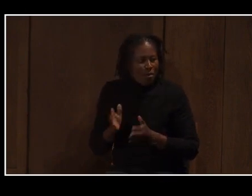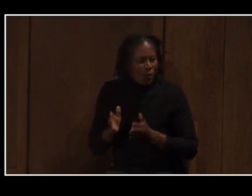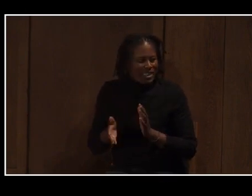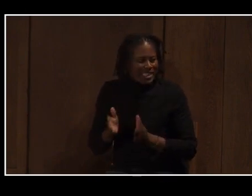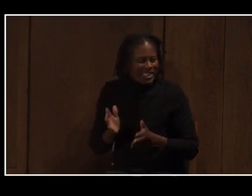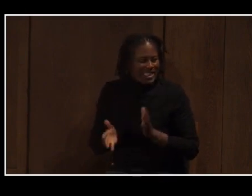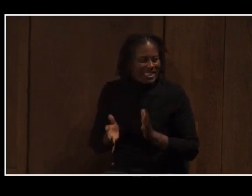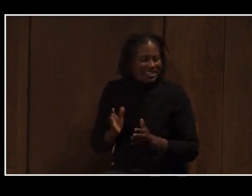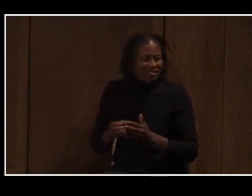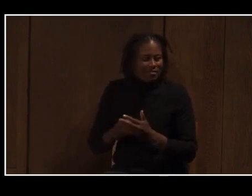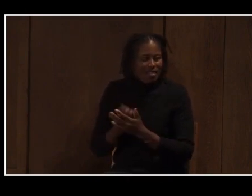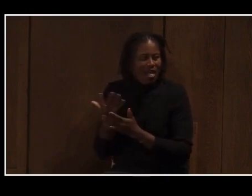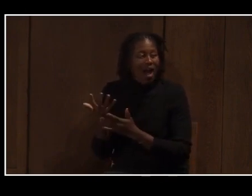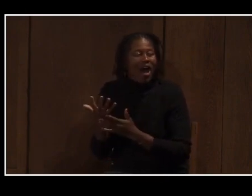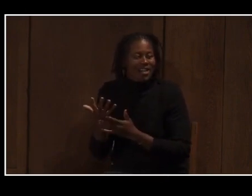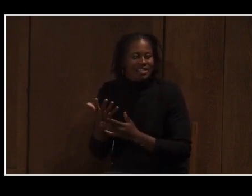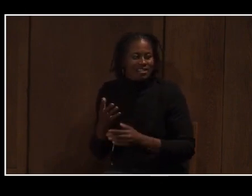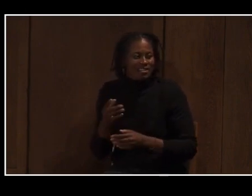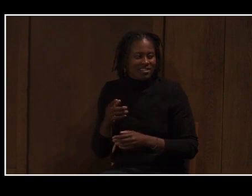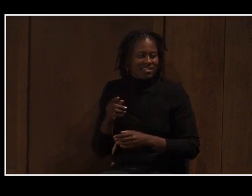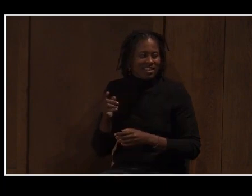was absolutely, I thought was brilliant.